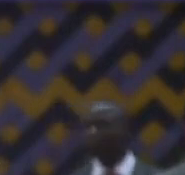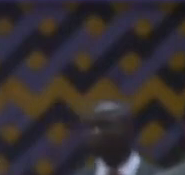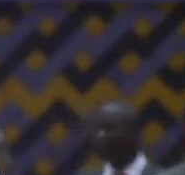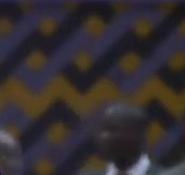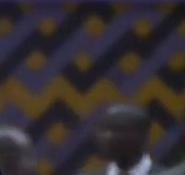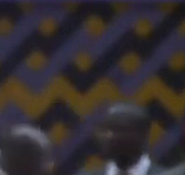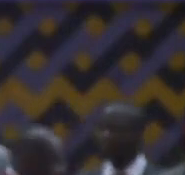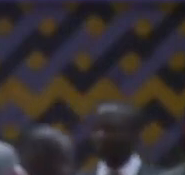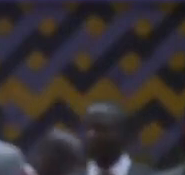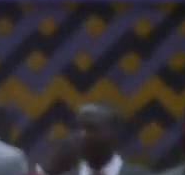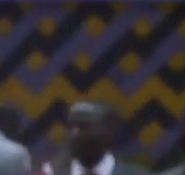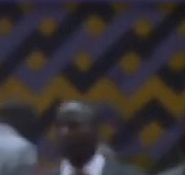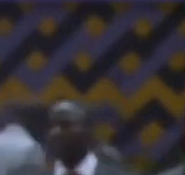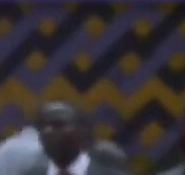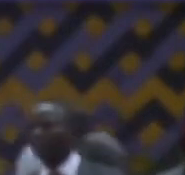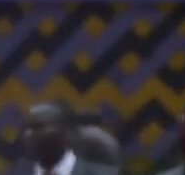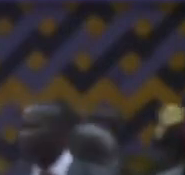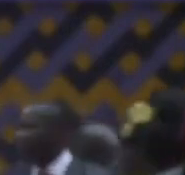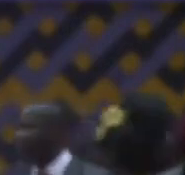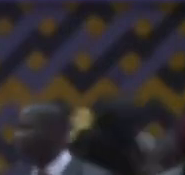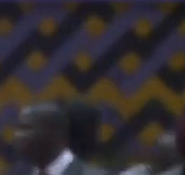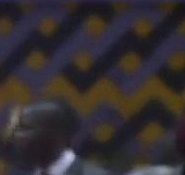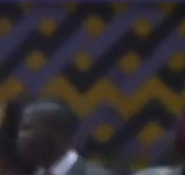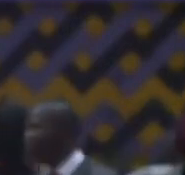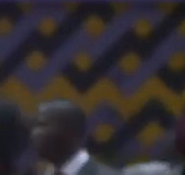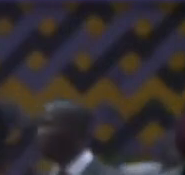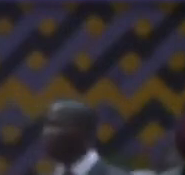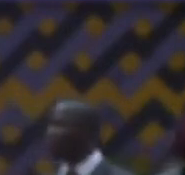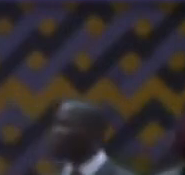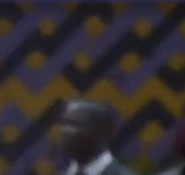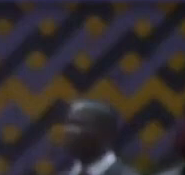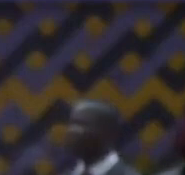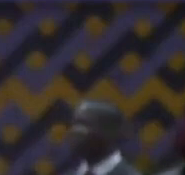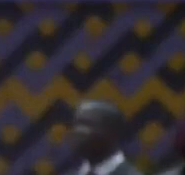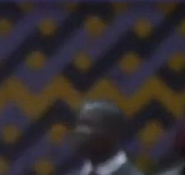senior pastors who will anoint them are already there.